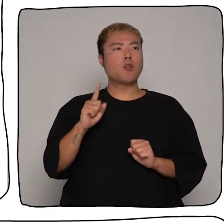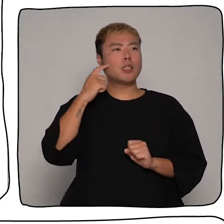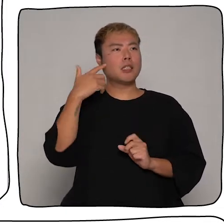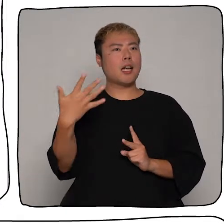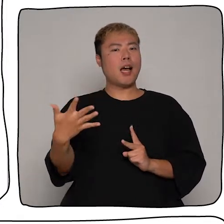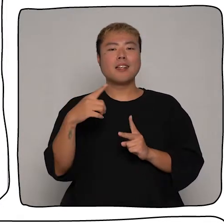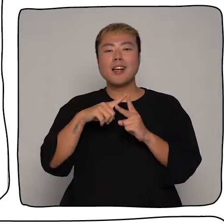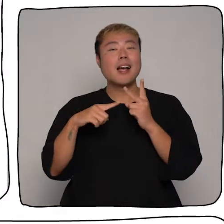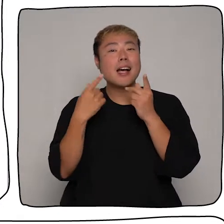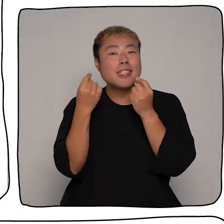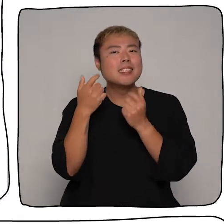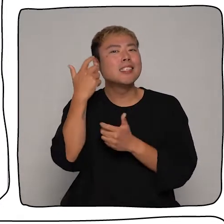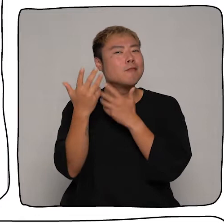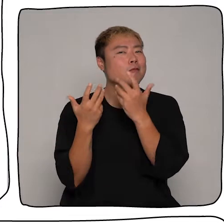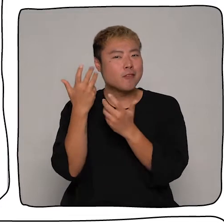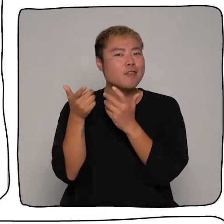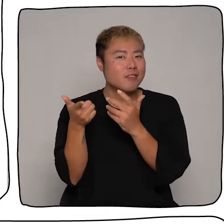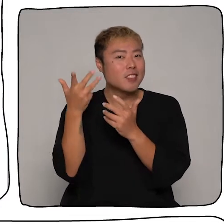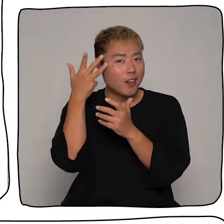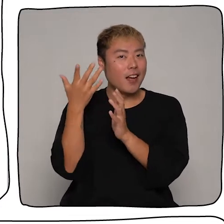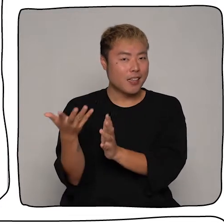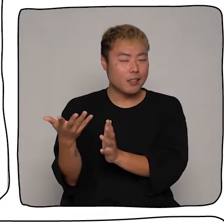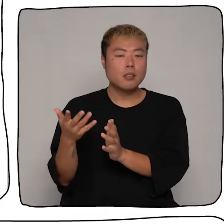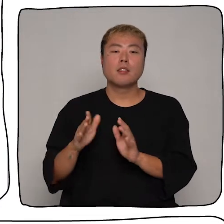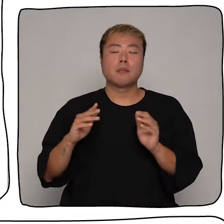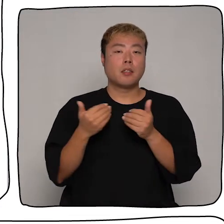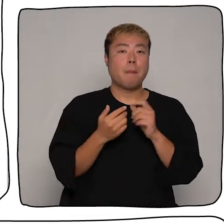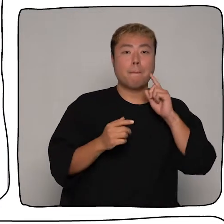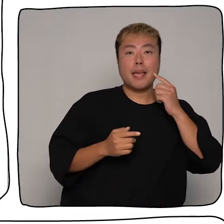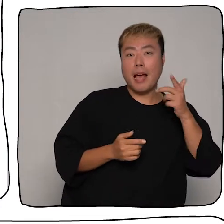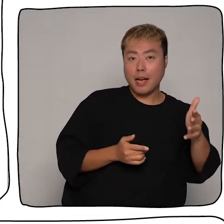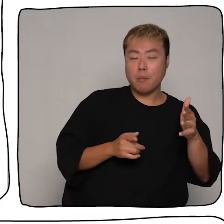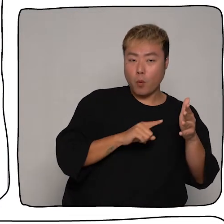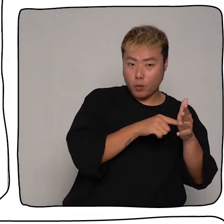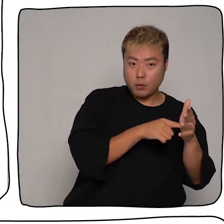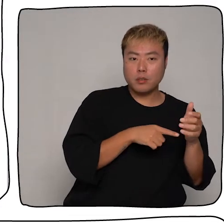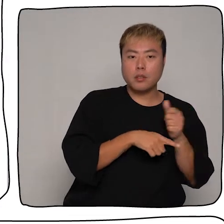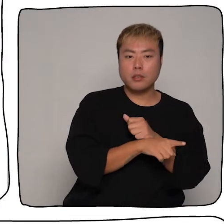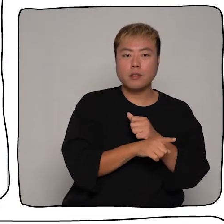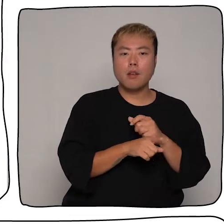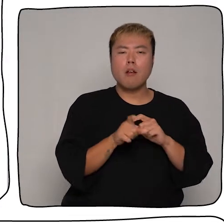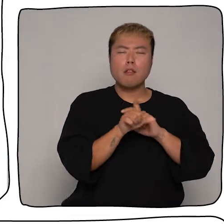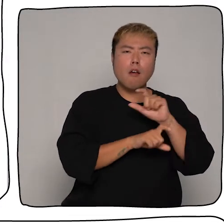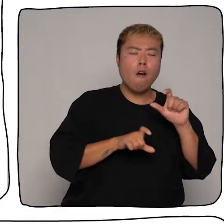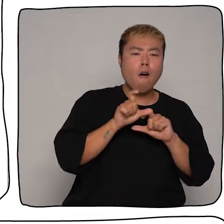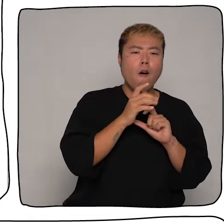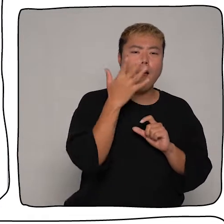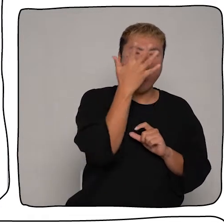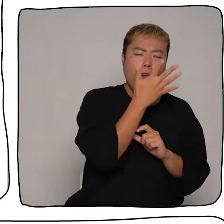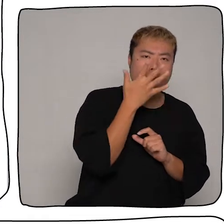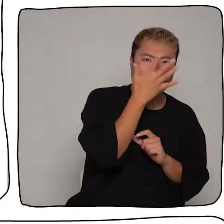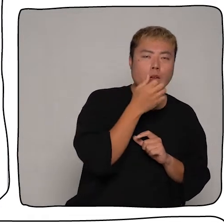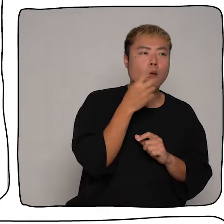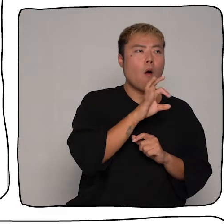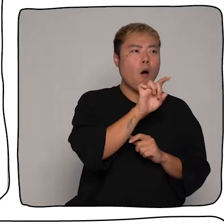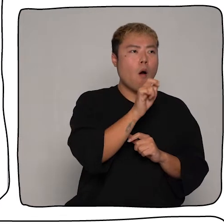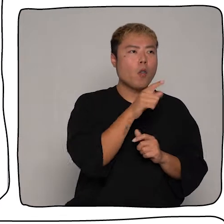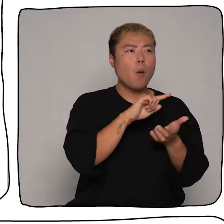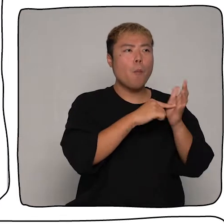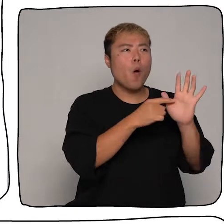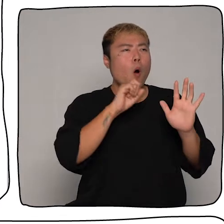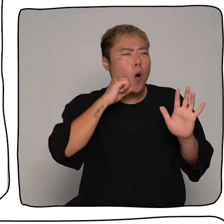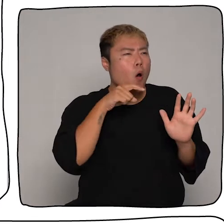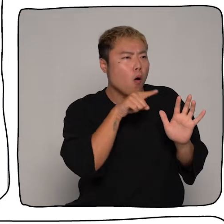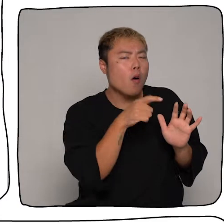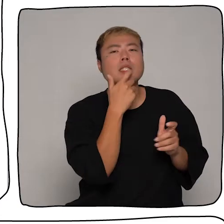the existence, and so on. On the other hand, aesthetics focuses on much more vague